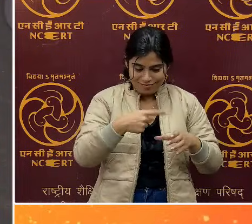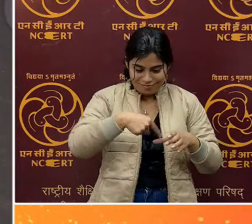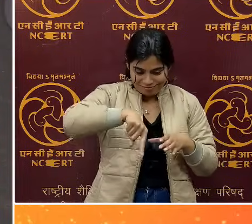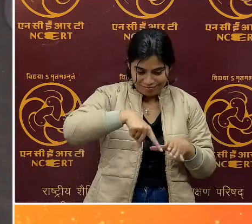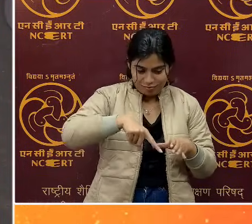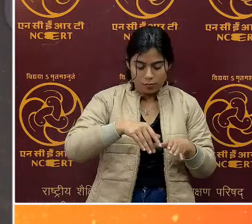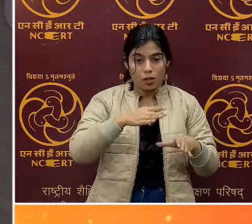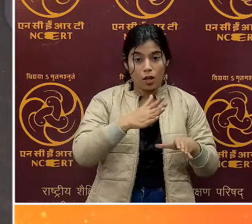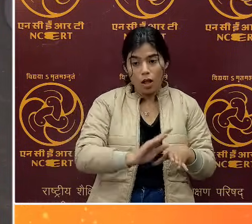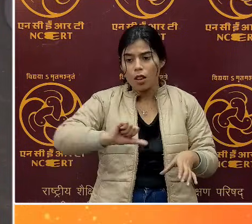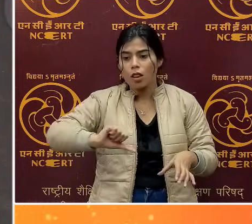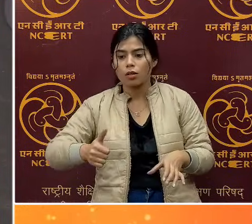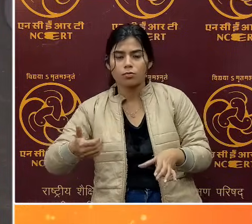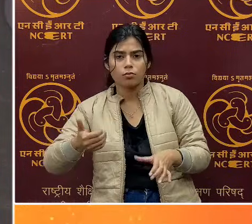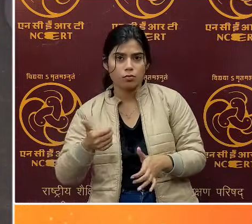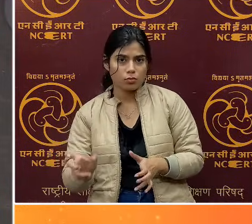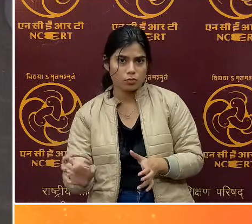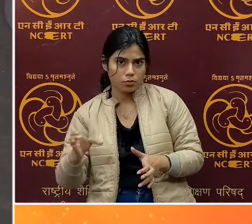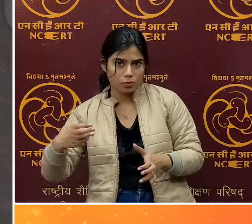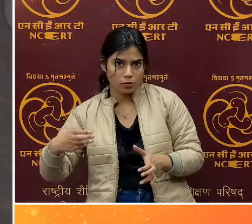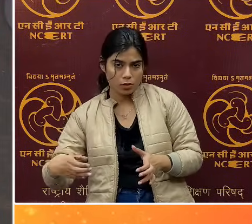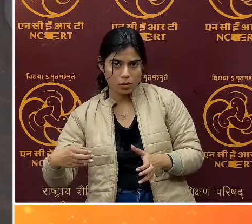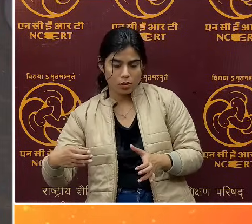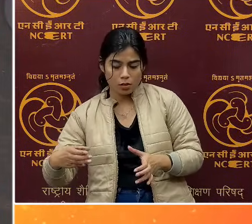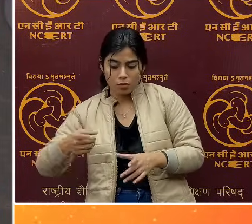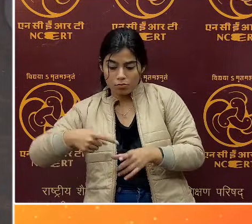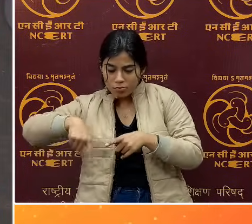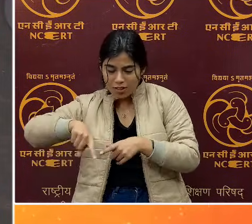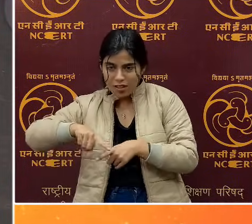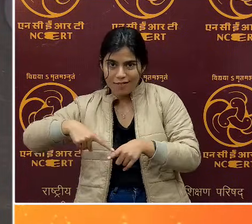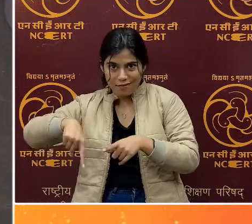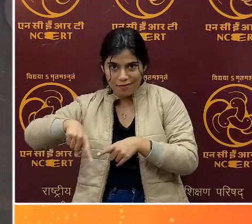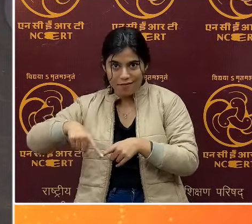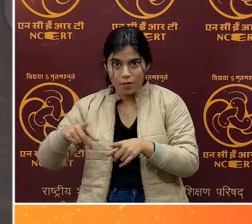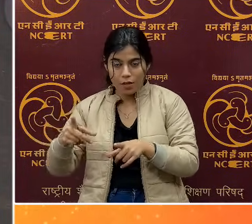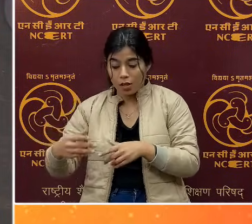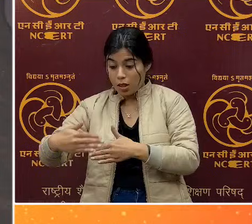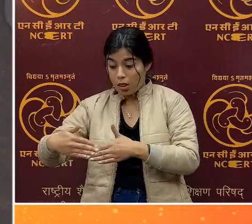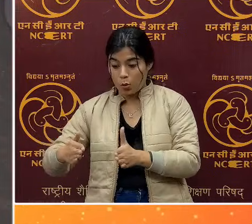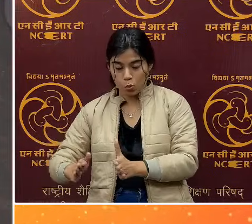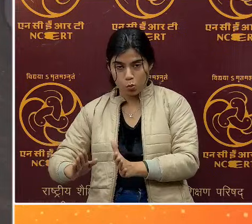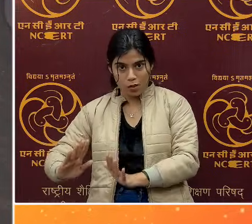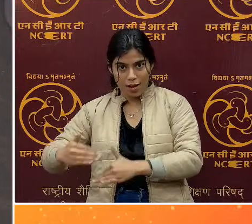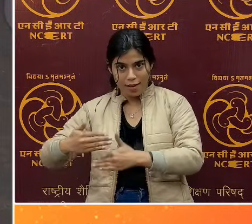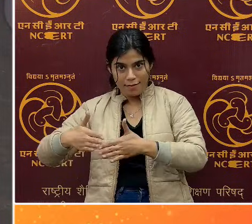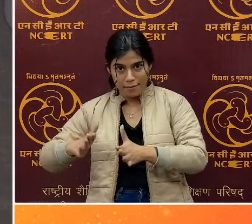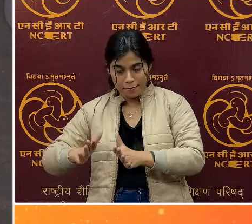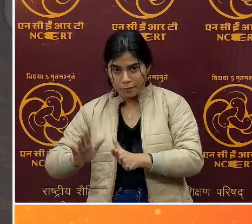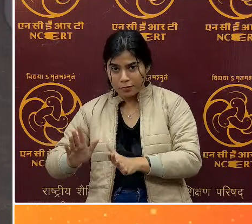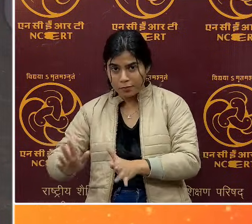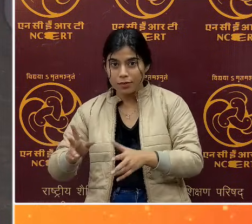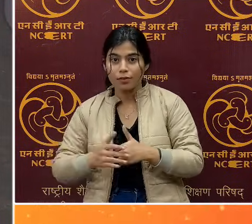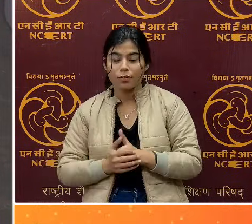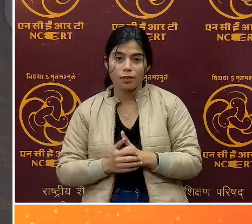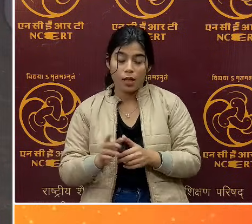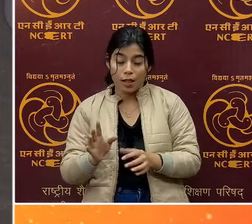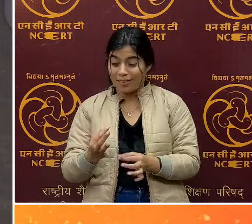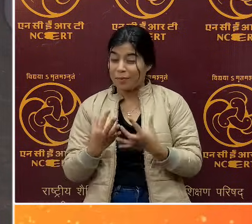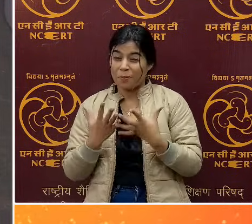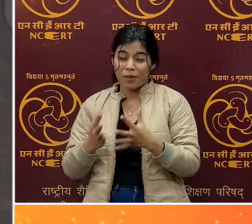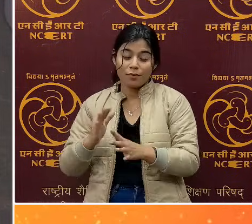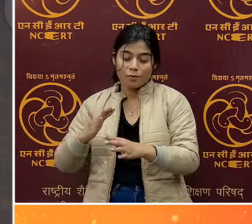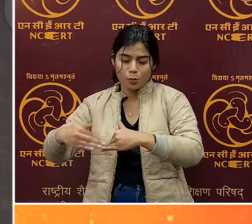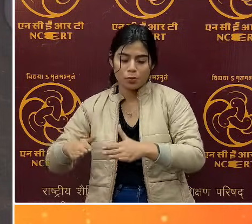and on the another one I did cut it out as a square. I tried it, but it is not coming as a perfect